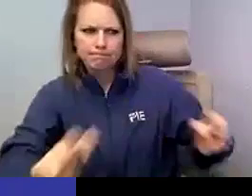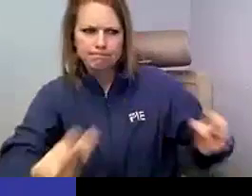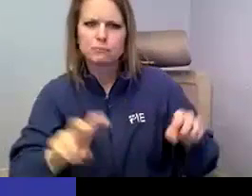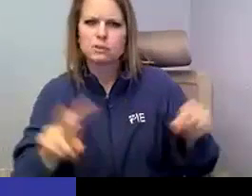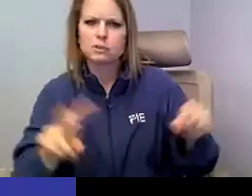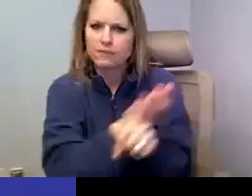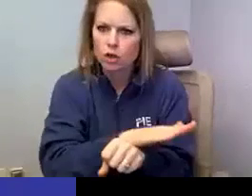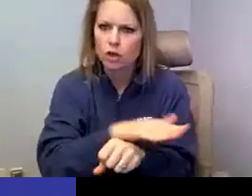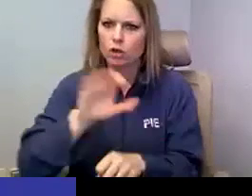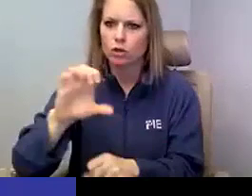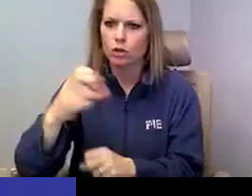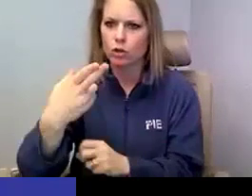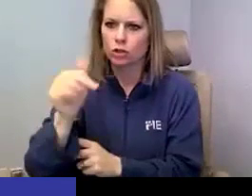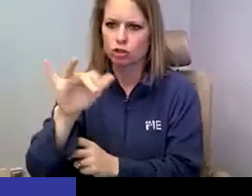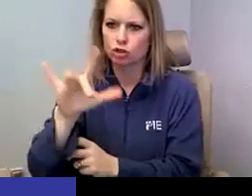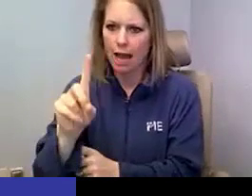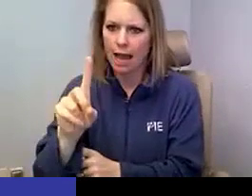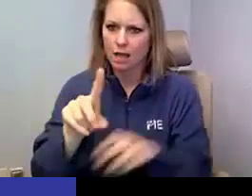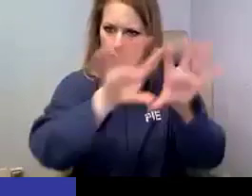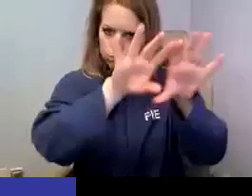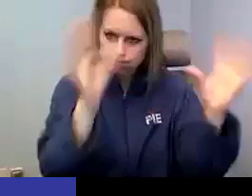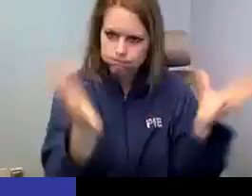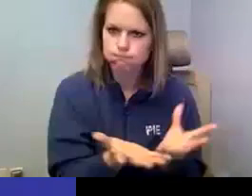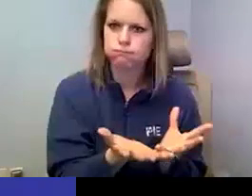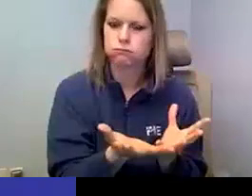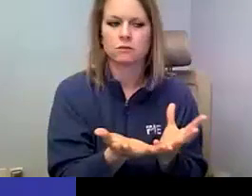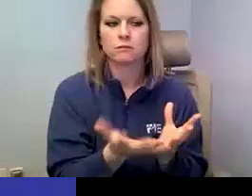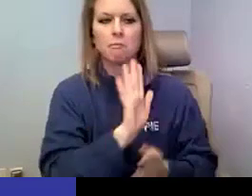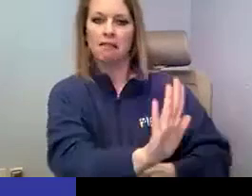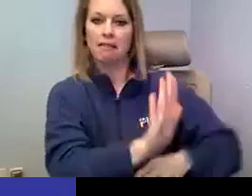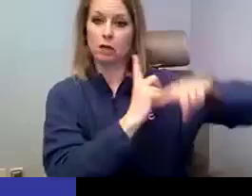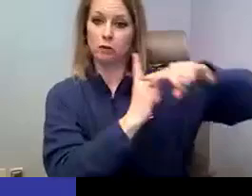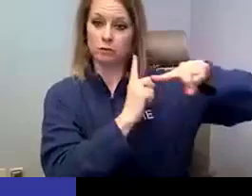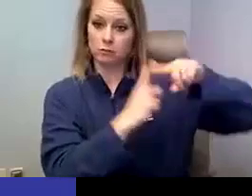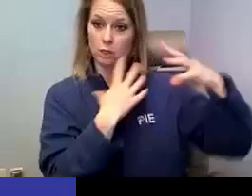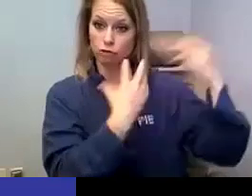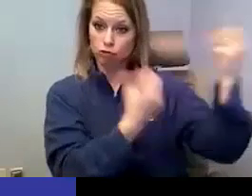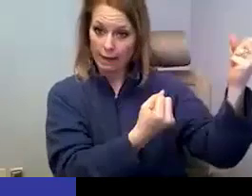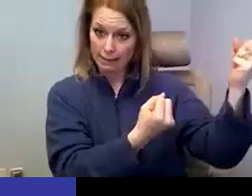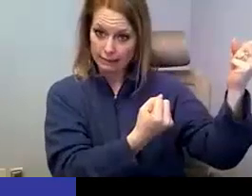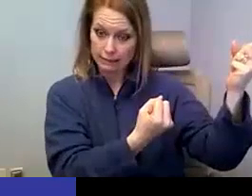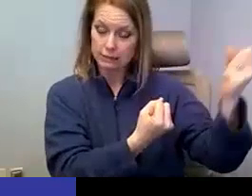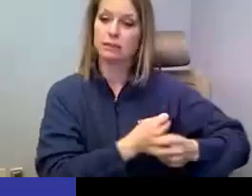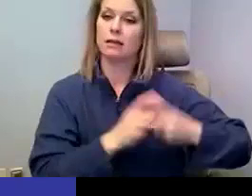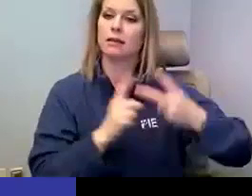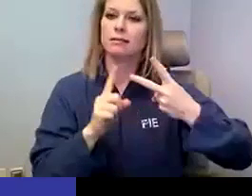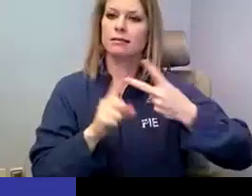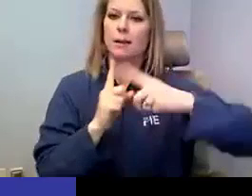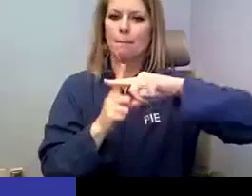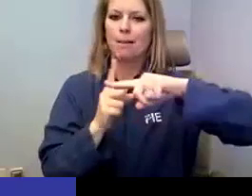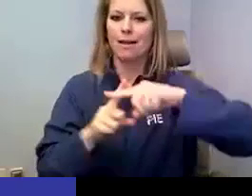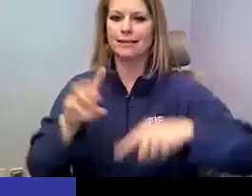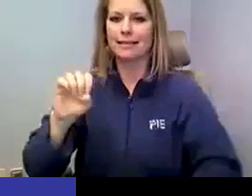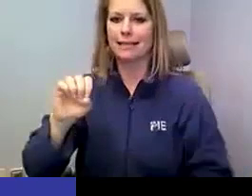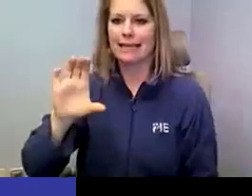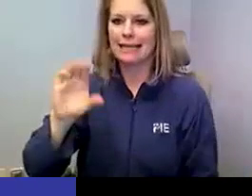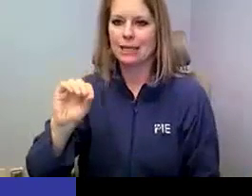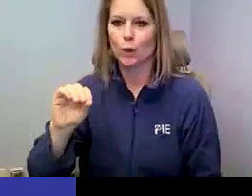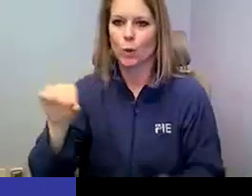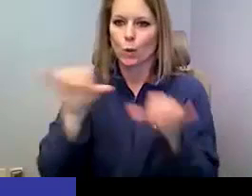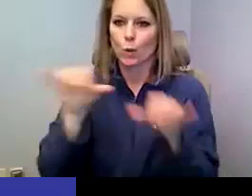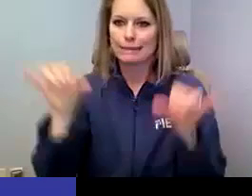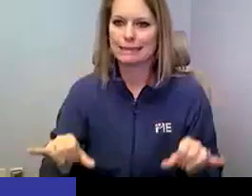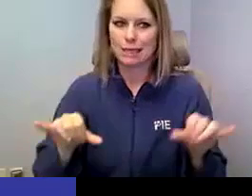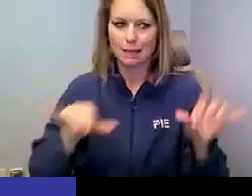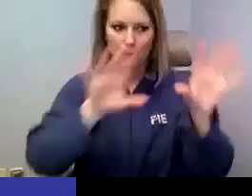including their strengths, but also look at the ecological system around that student, because we know it's the things that go